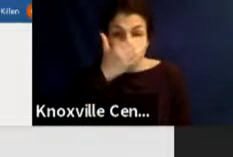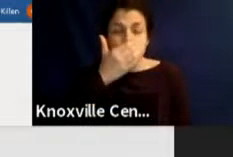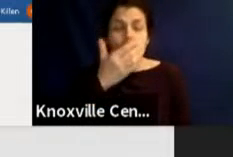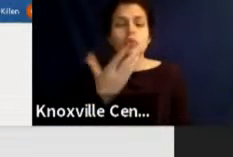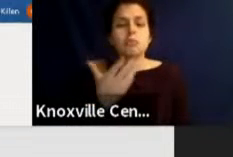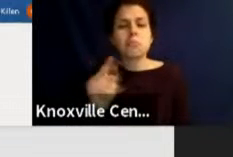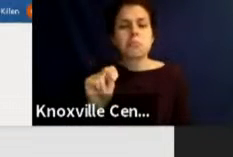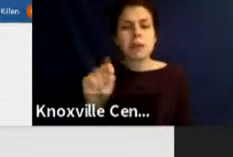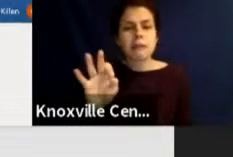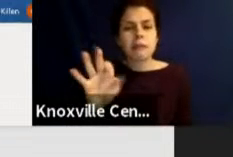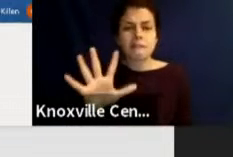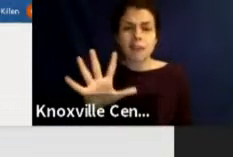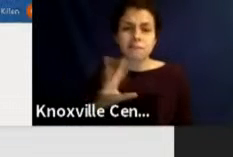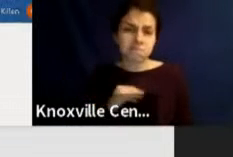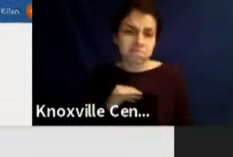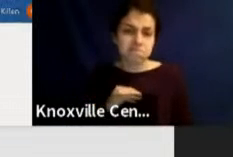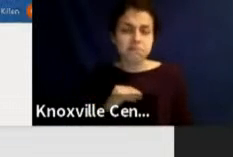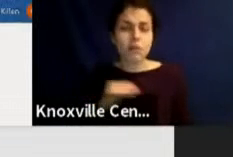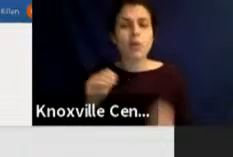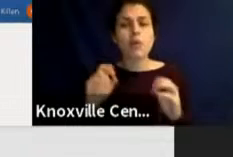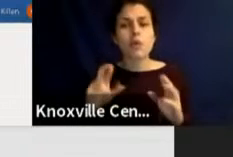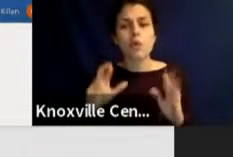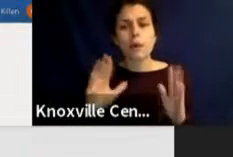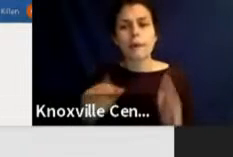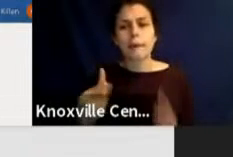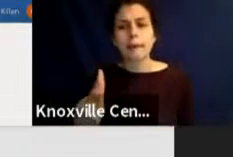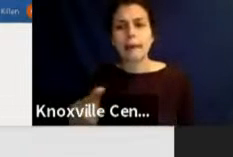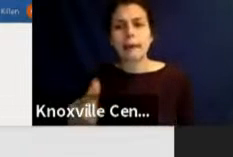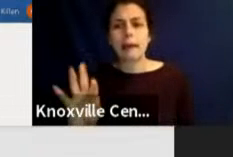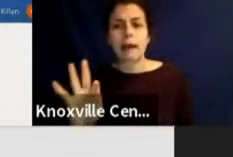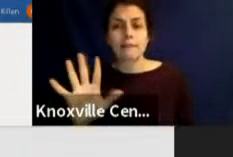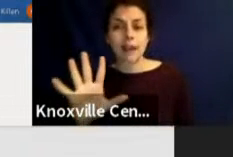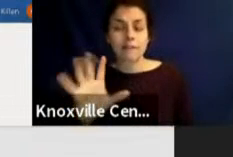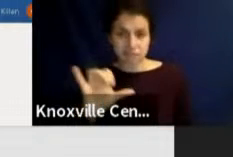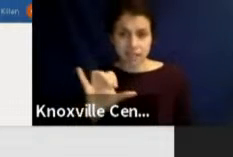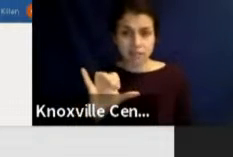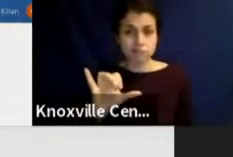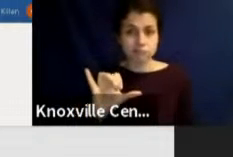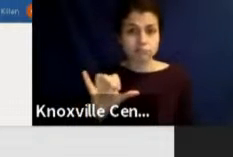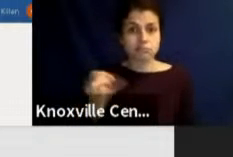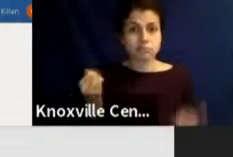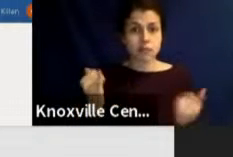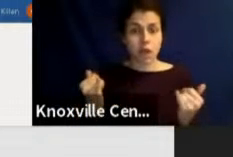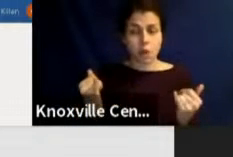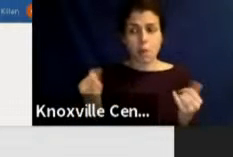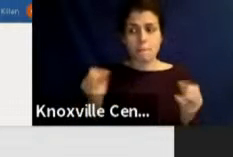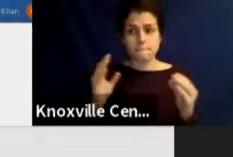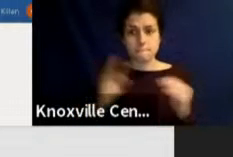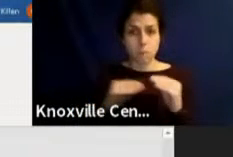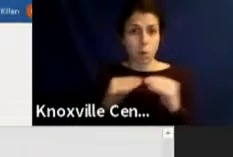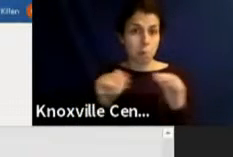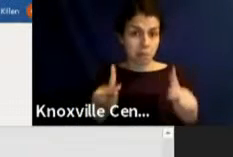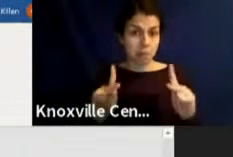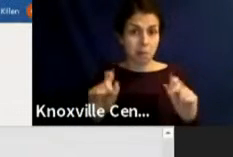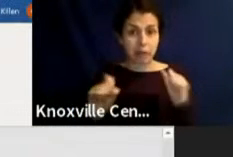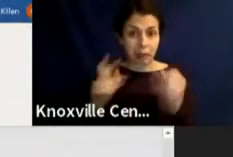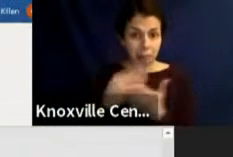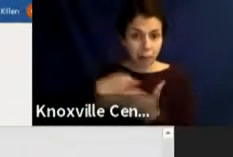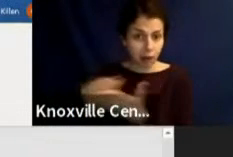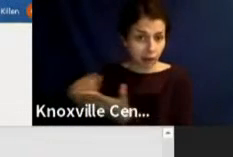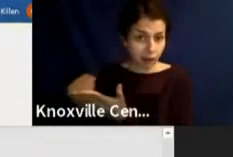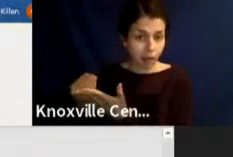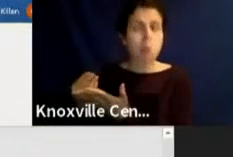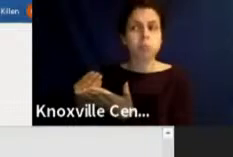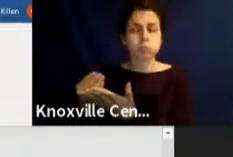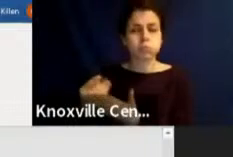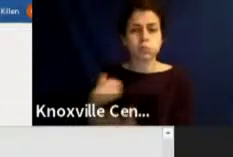some cases maybe less than that, a KN95. Those are increasingly available to the public. So, I see